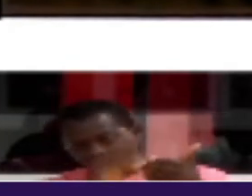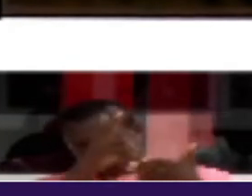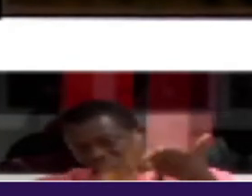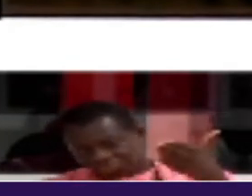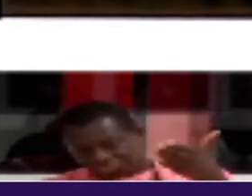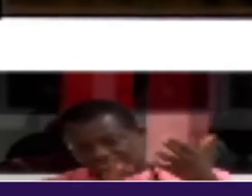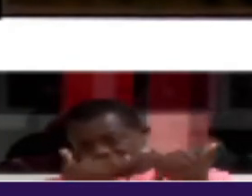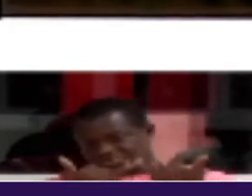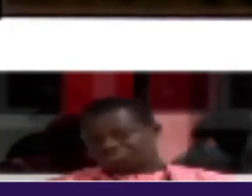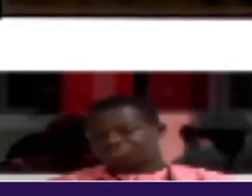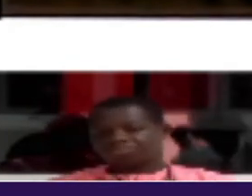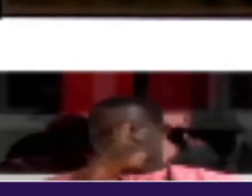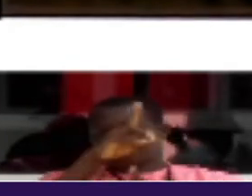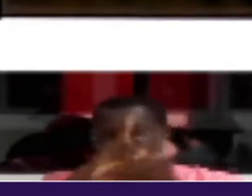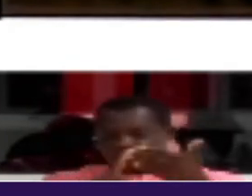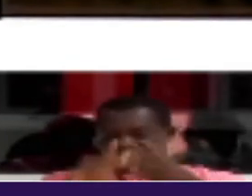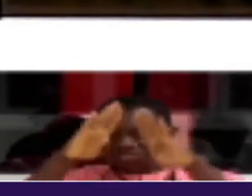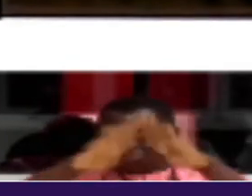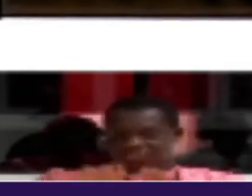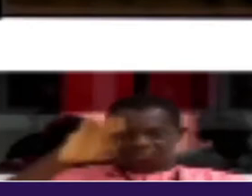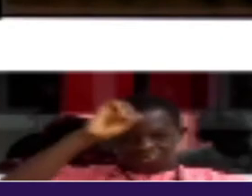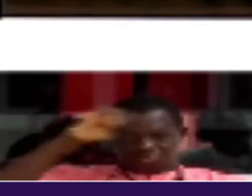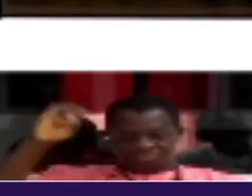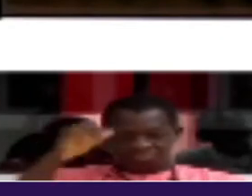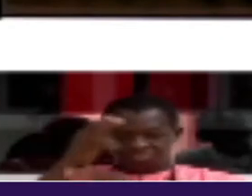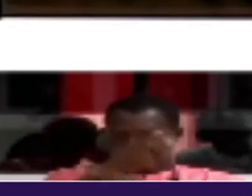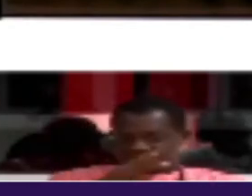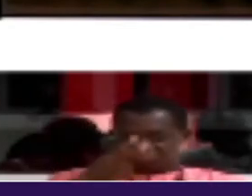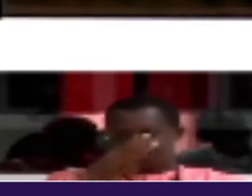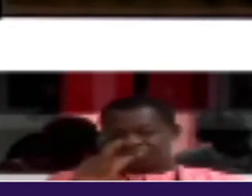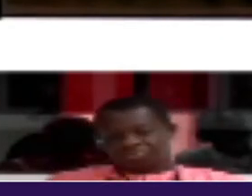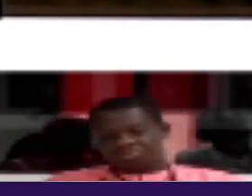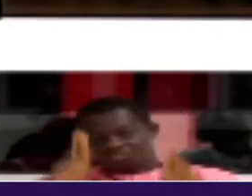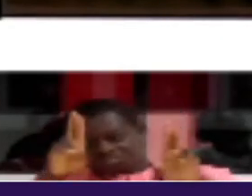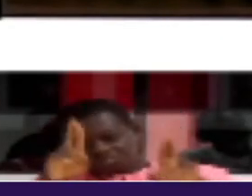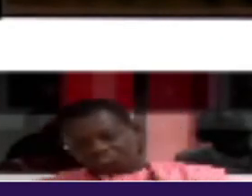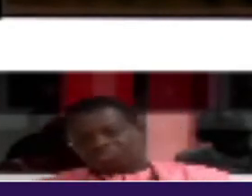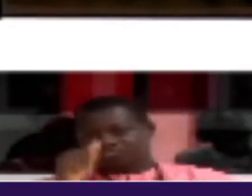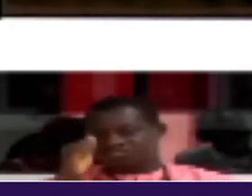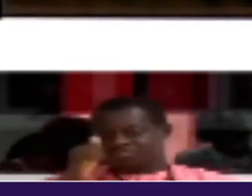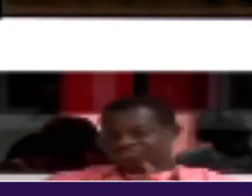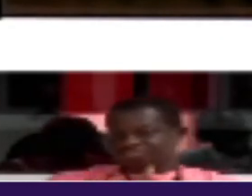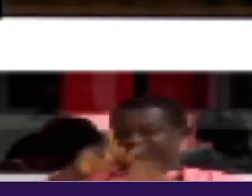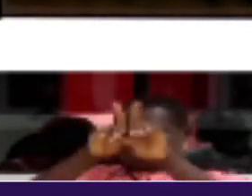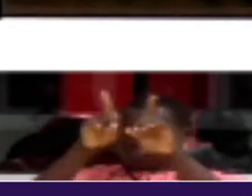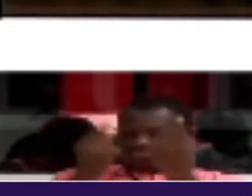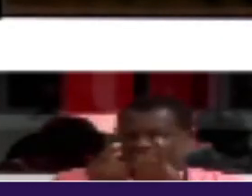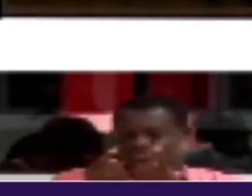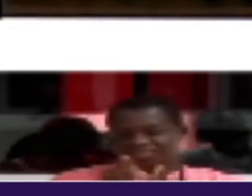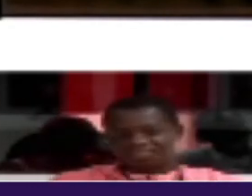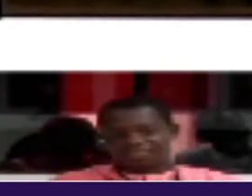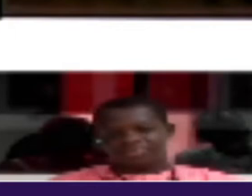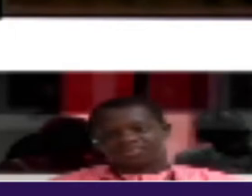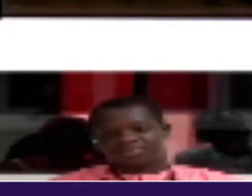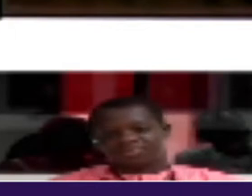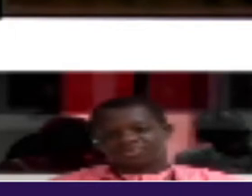that we are now part of the State Guard, when I was expecting to go back to my unit. And can